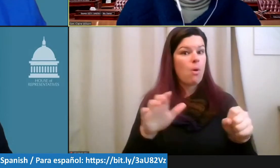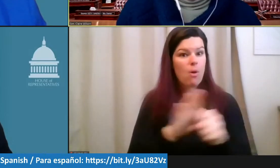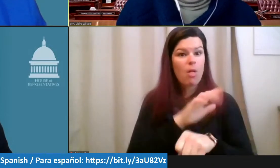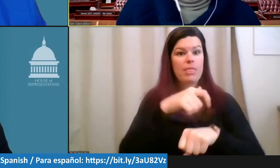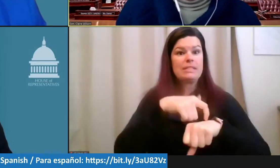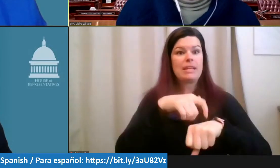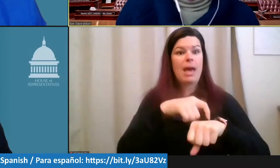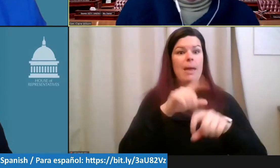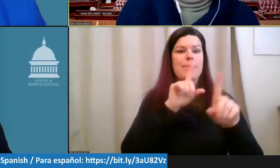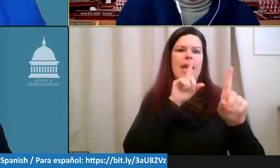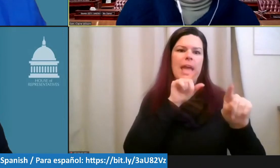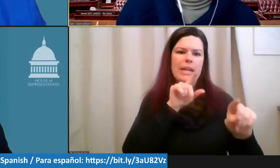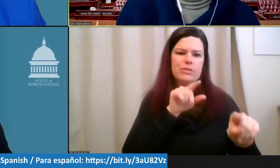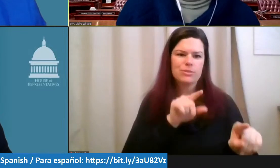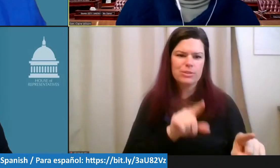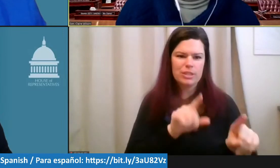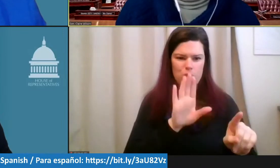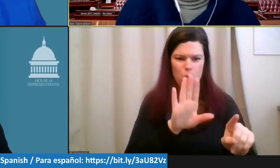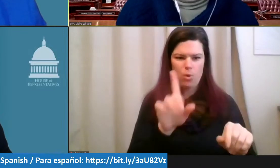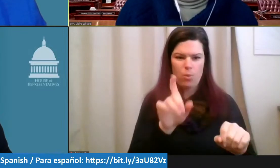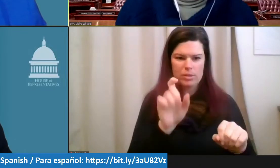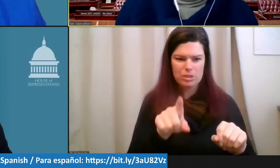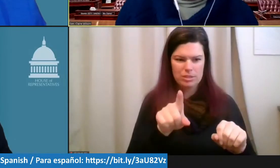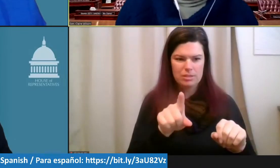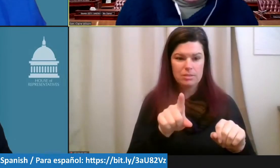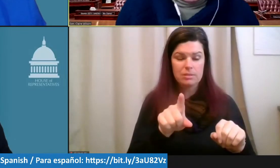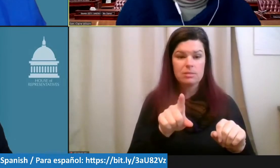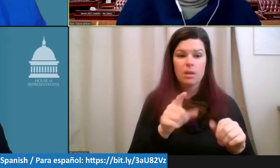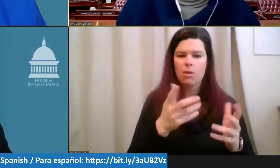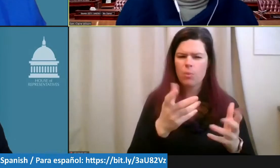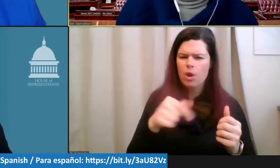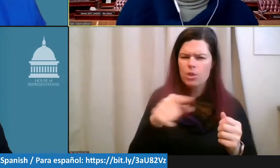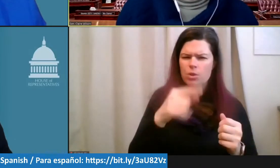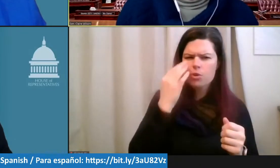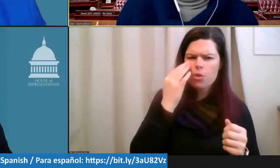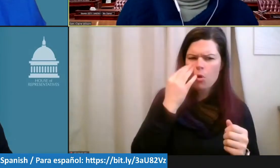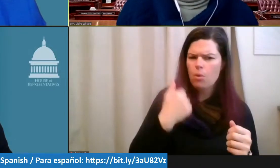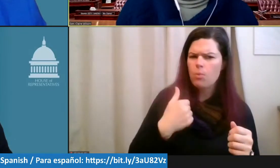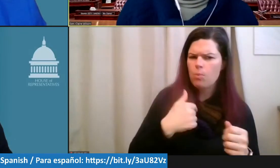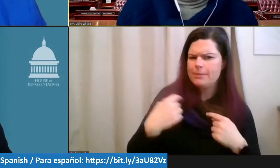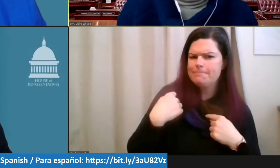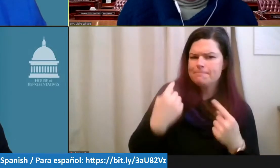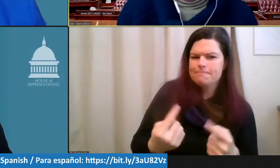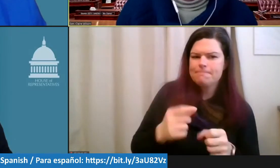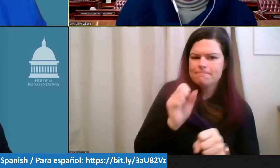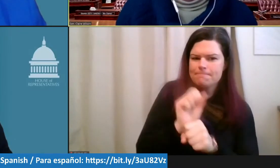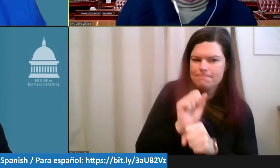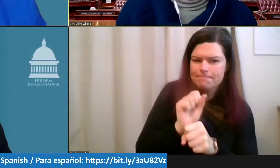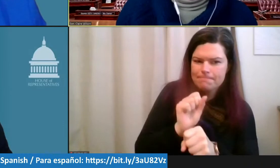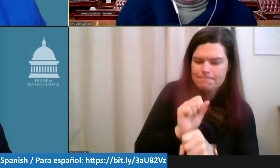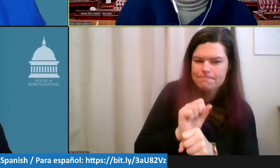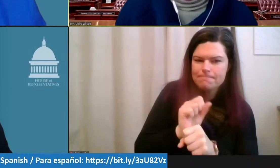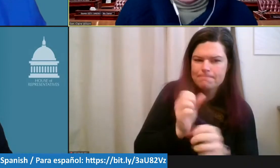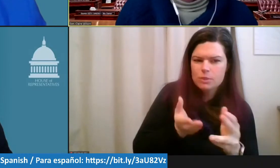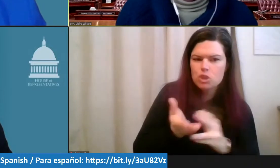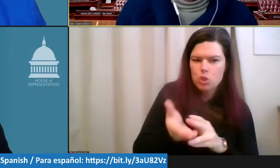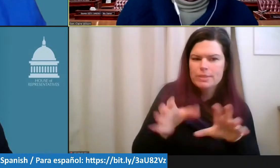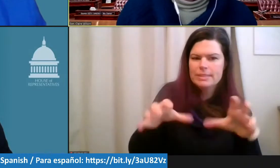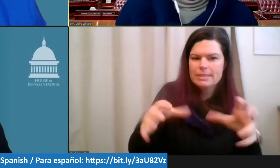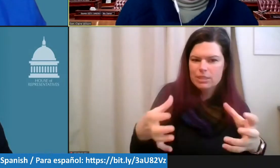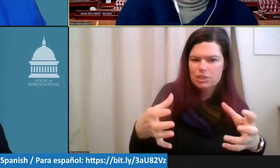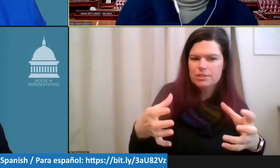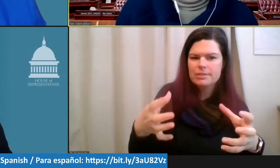can, and know that we've been working hard, not only during the session, but throughout the